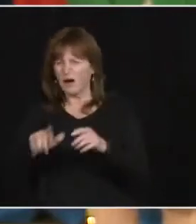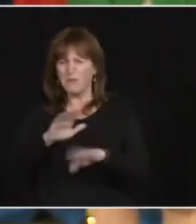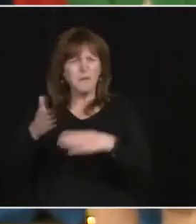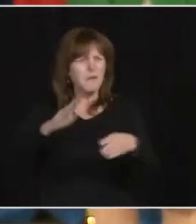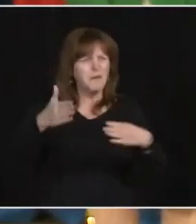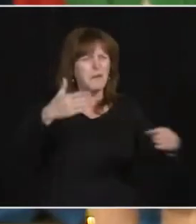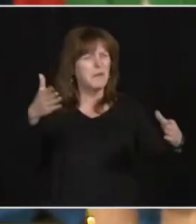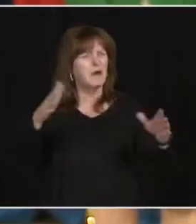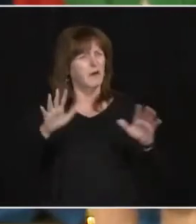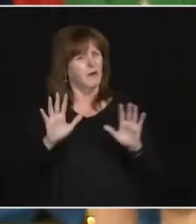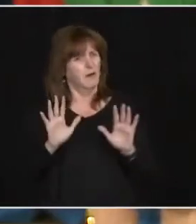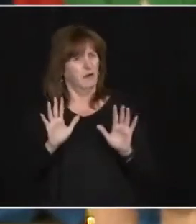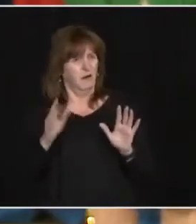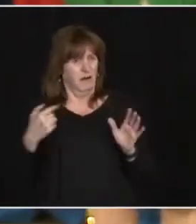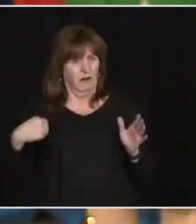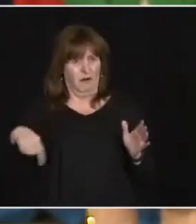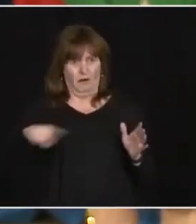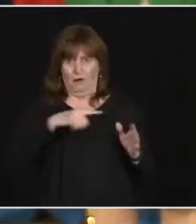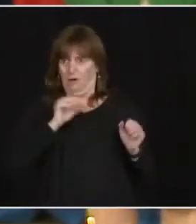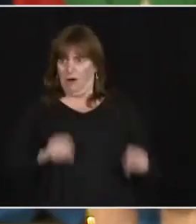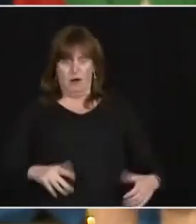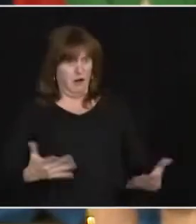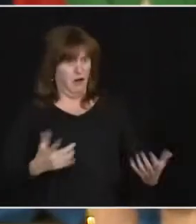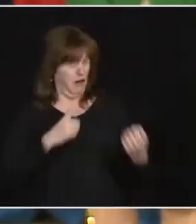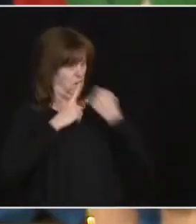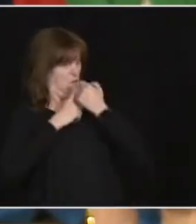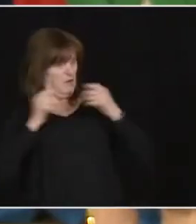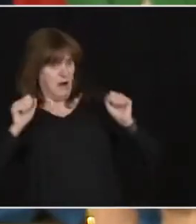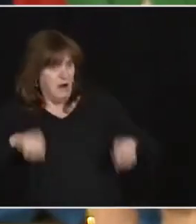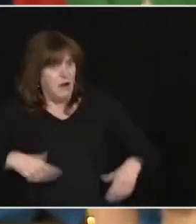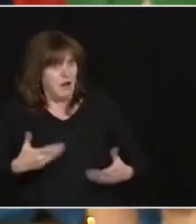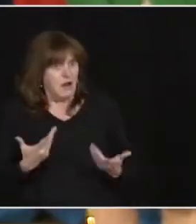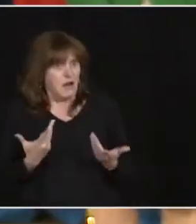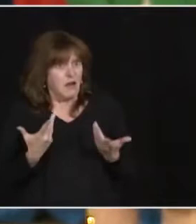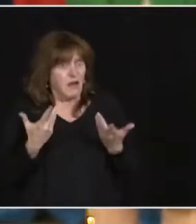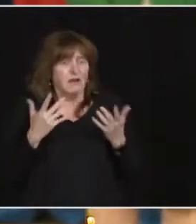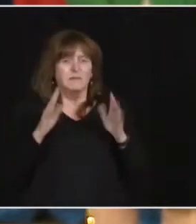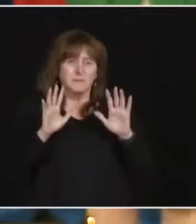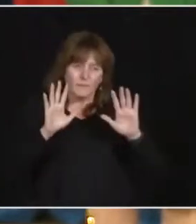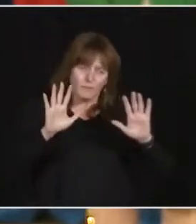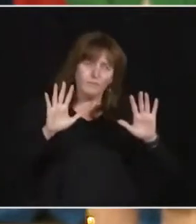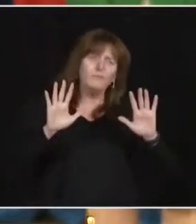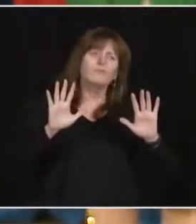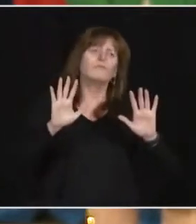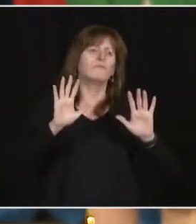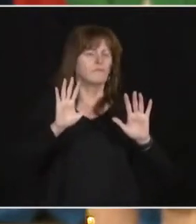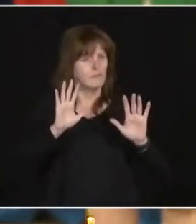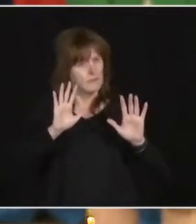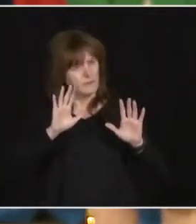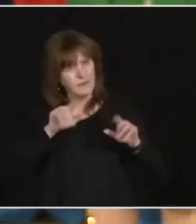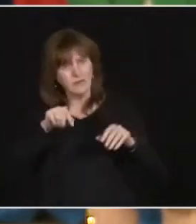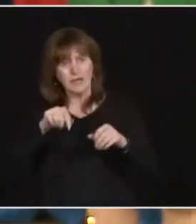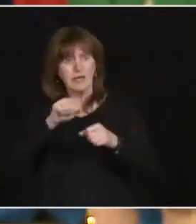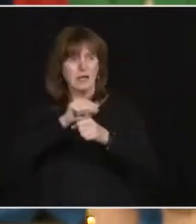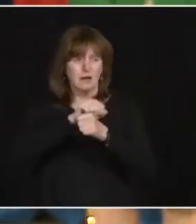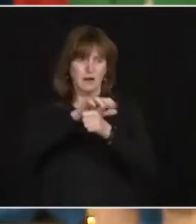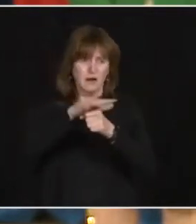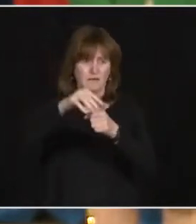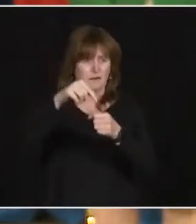the sad truth is, this virus preys on the most vulnerable. It preys on the